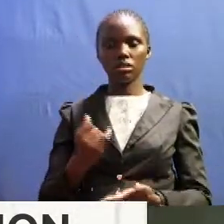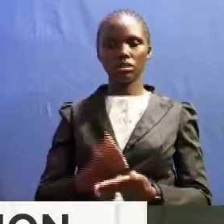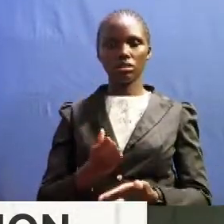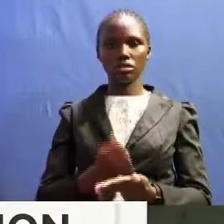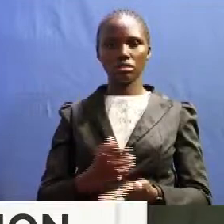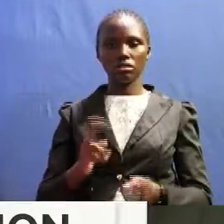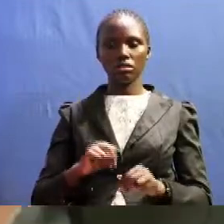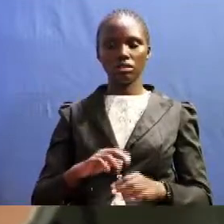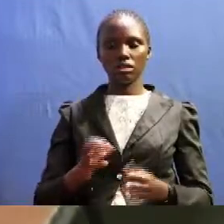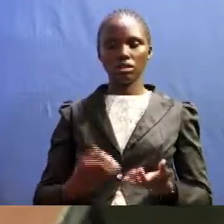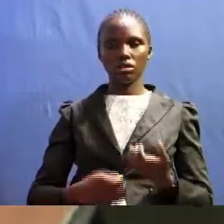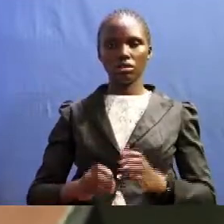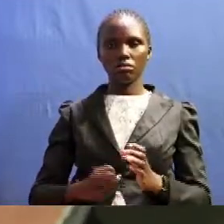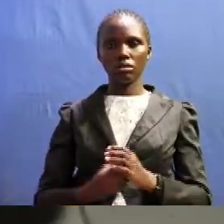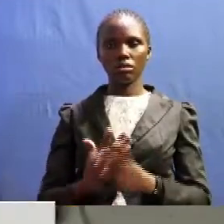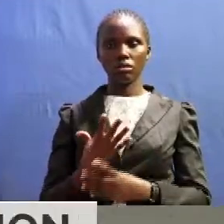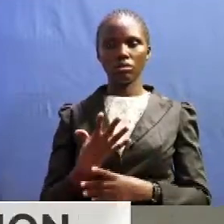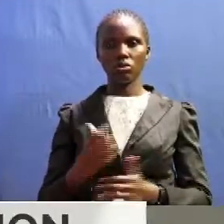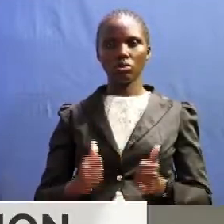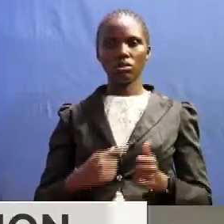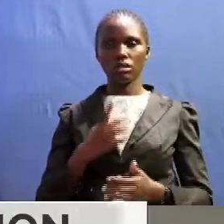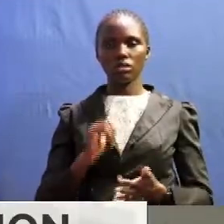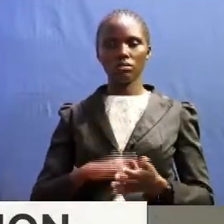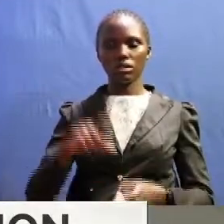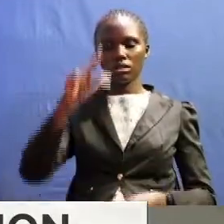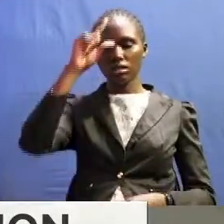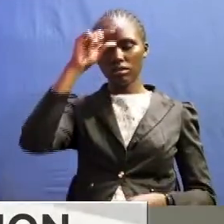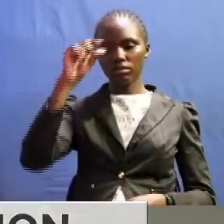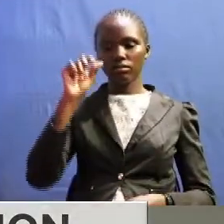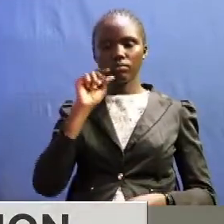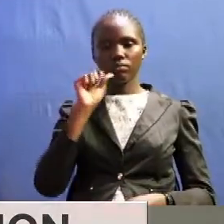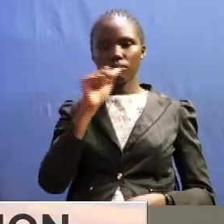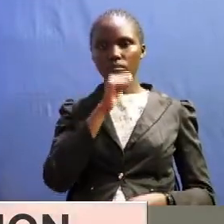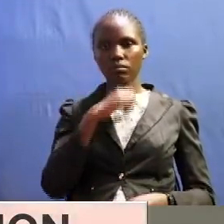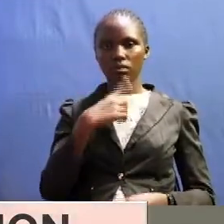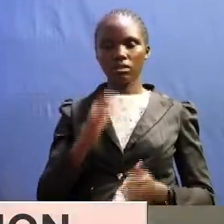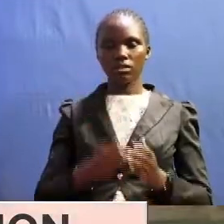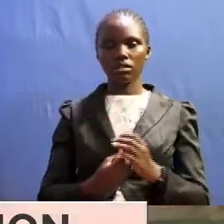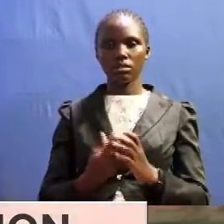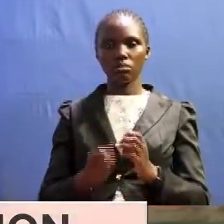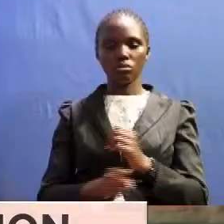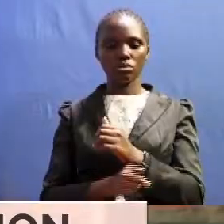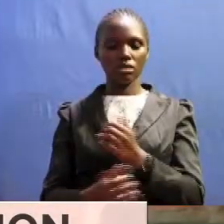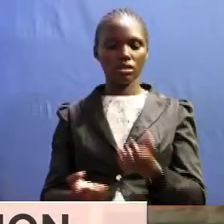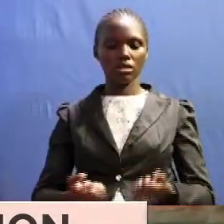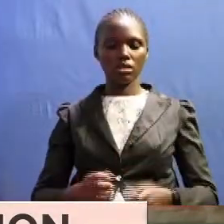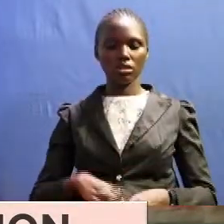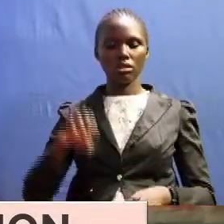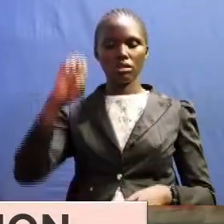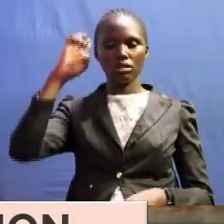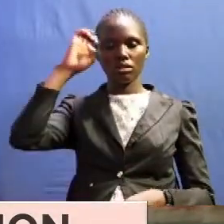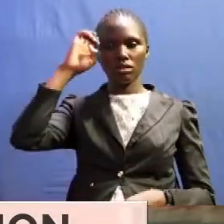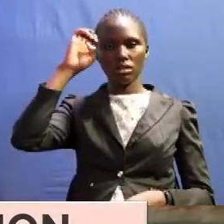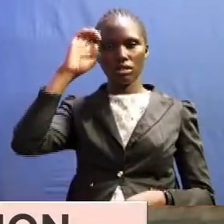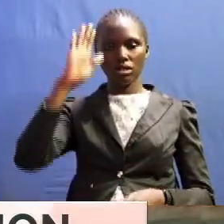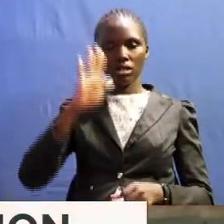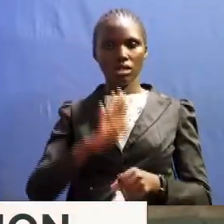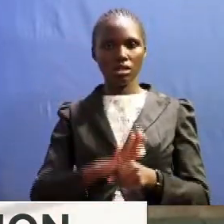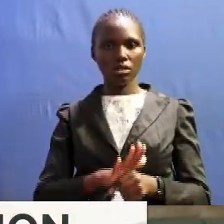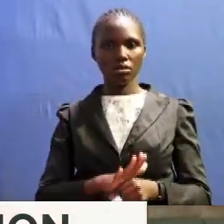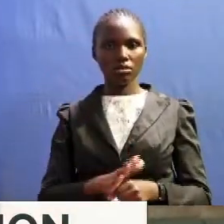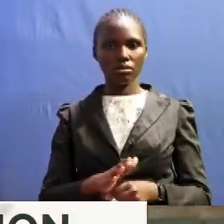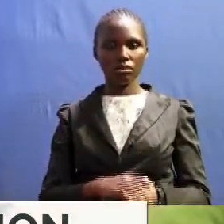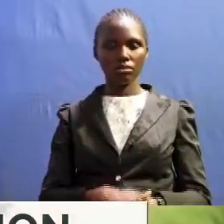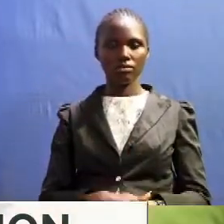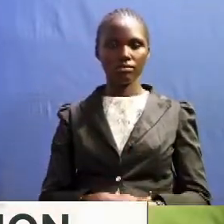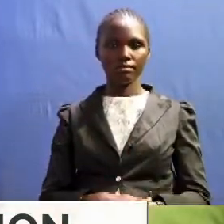economic gains, urging the government to fund private college students with the technical training to equip skills and reduce